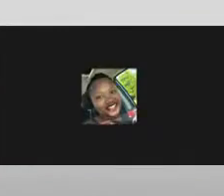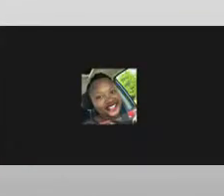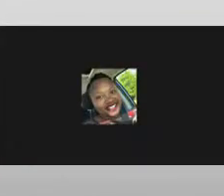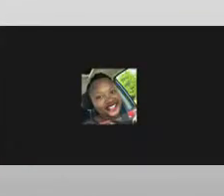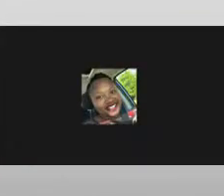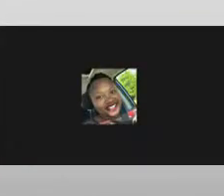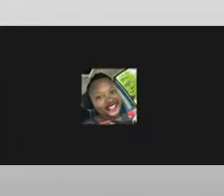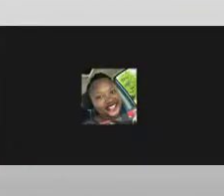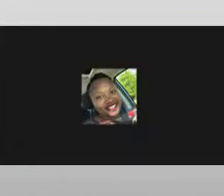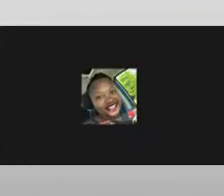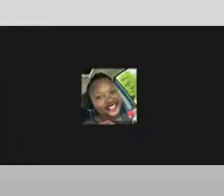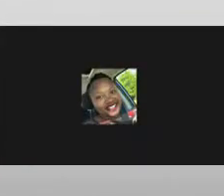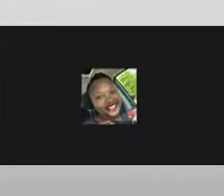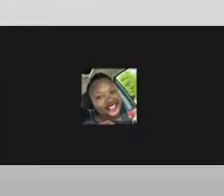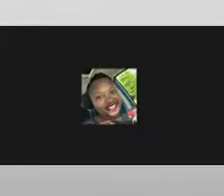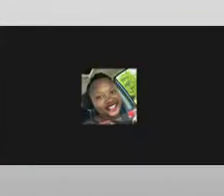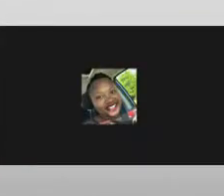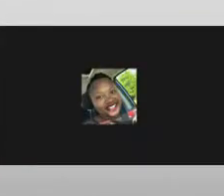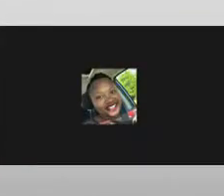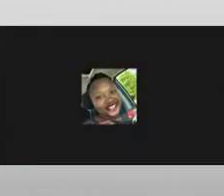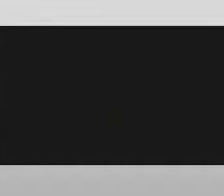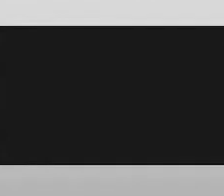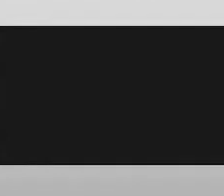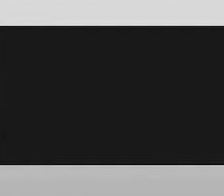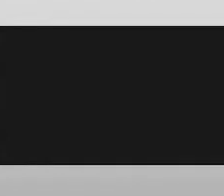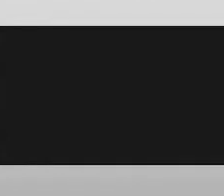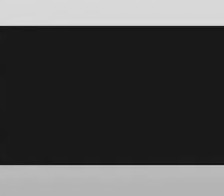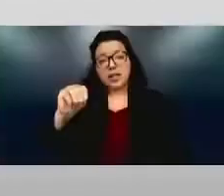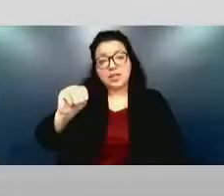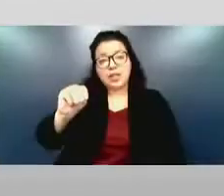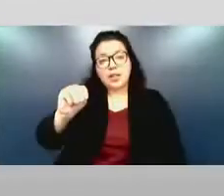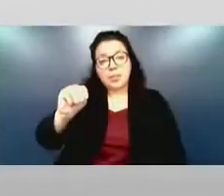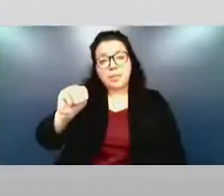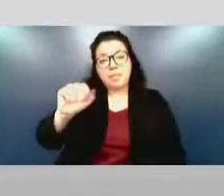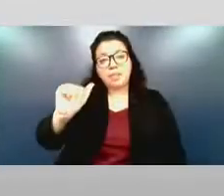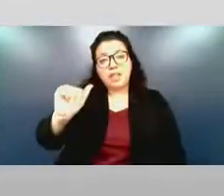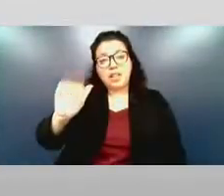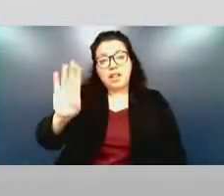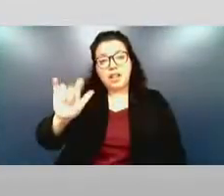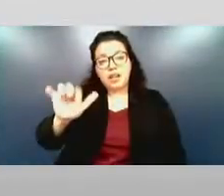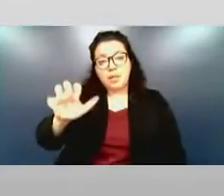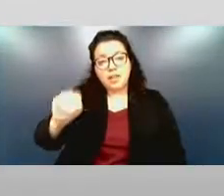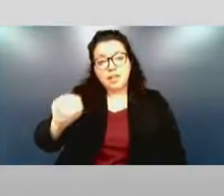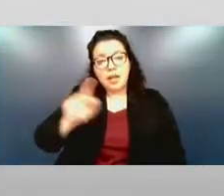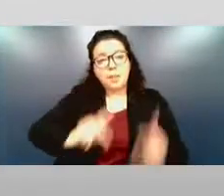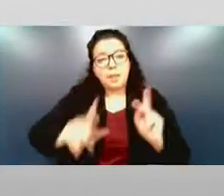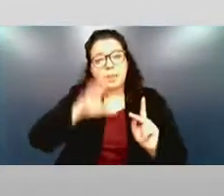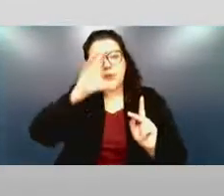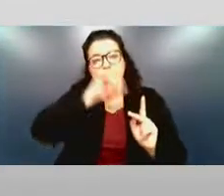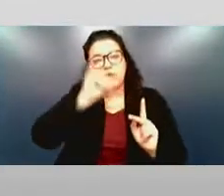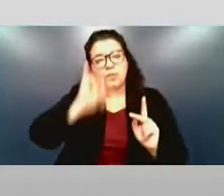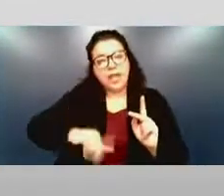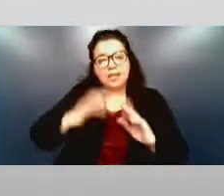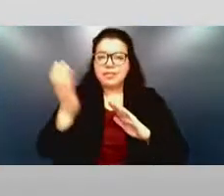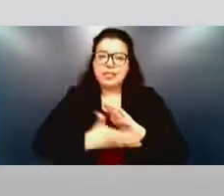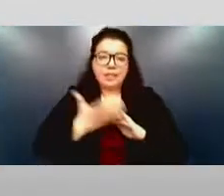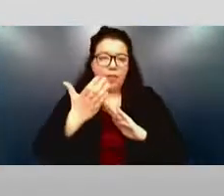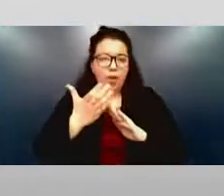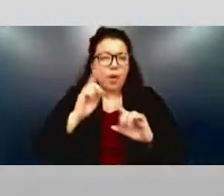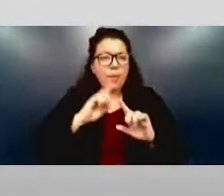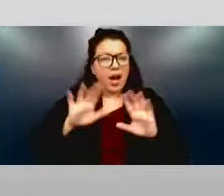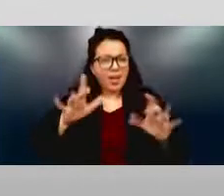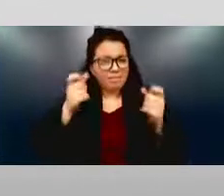default, but you really are just one accident away from becoming disabled, if you really think about it. You are,